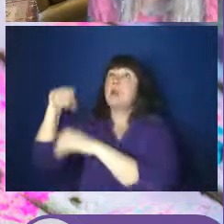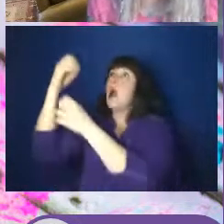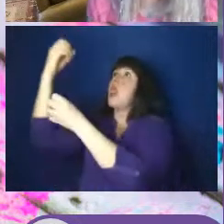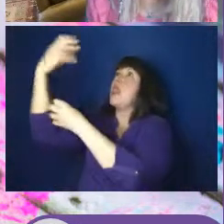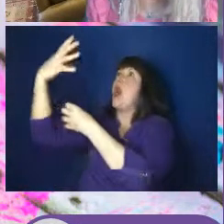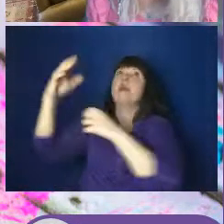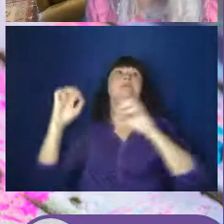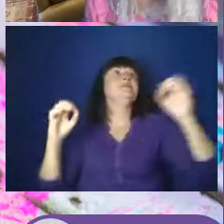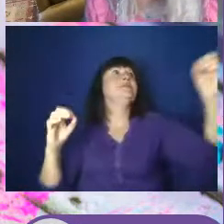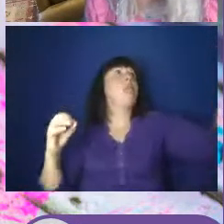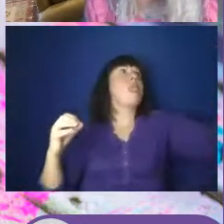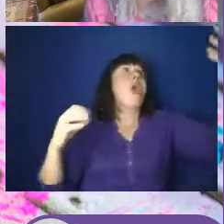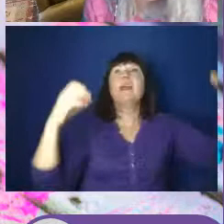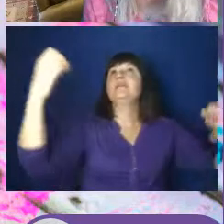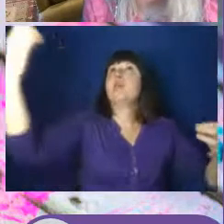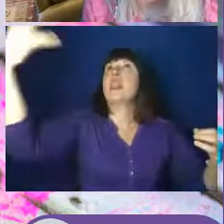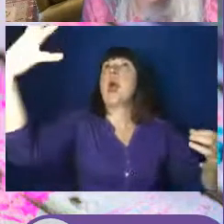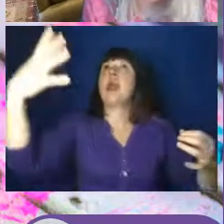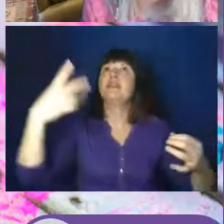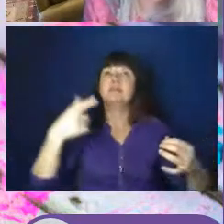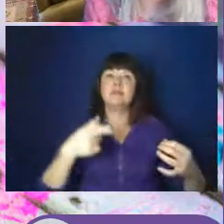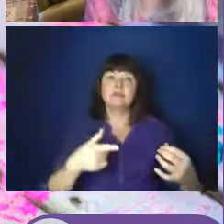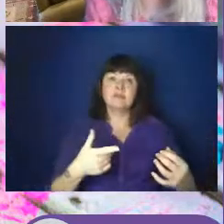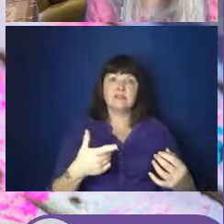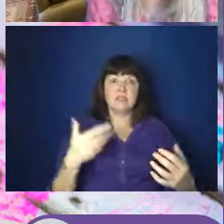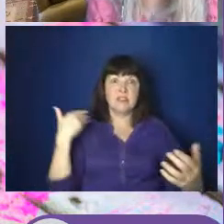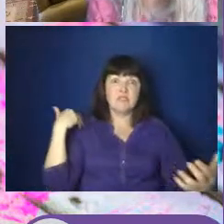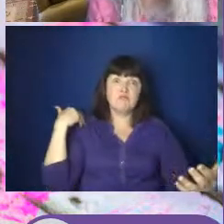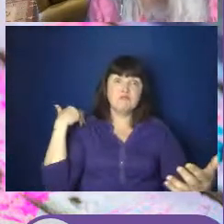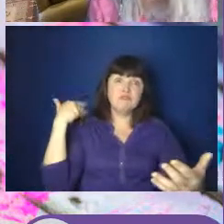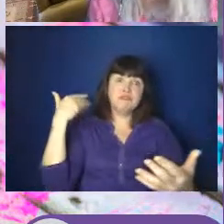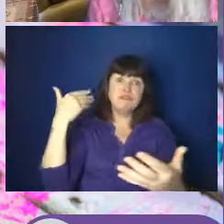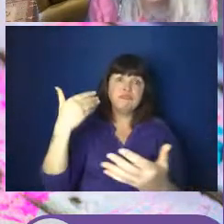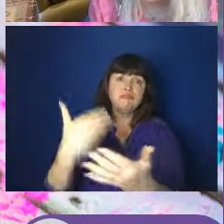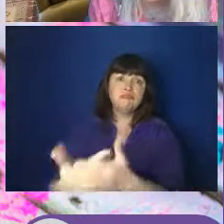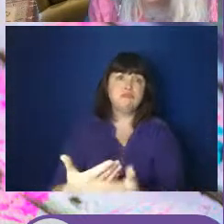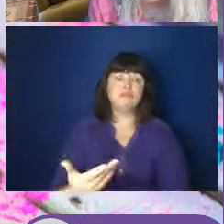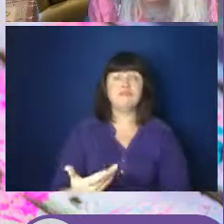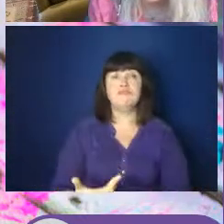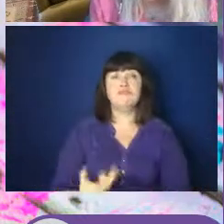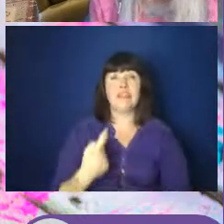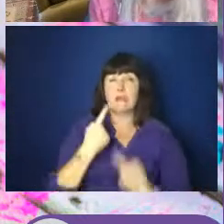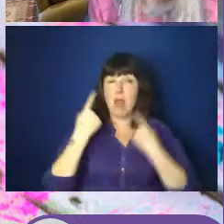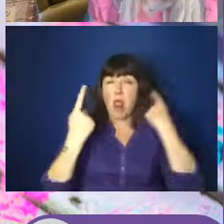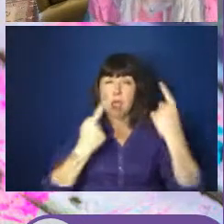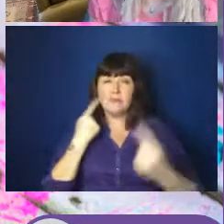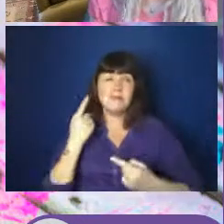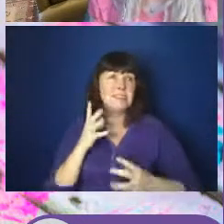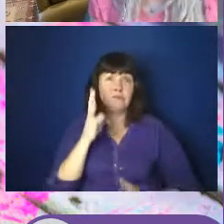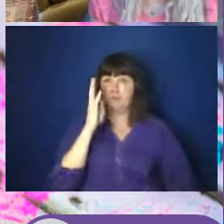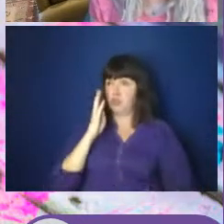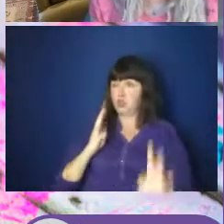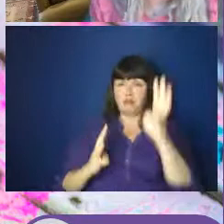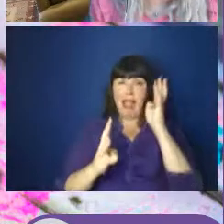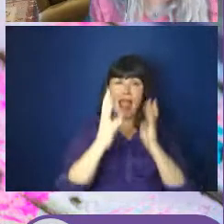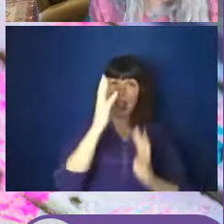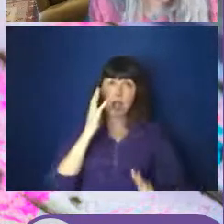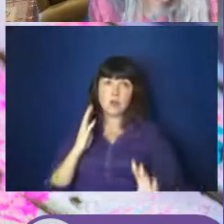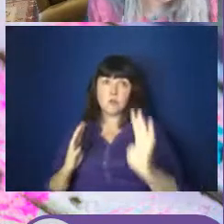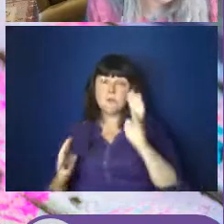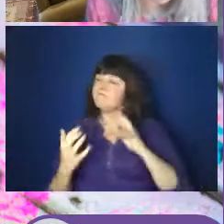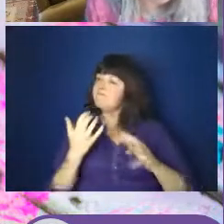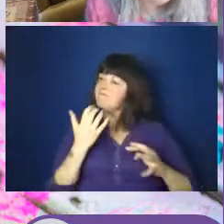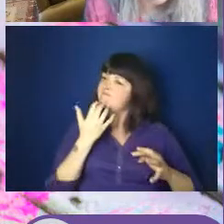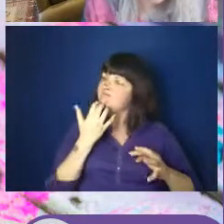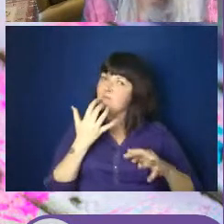time since we've been out in theatre land. I'm just thinking about London and crowds and stuff, but the show must go on and